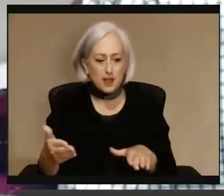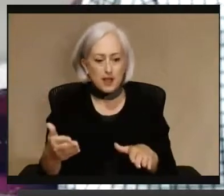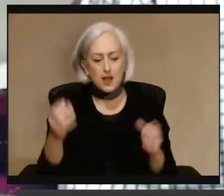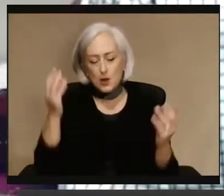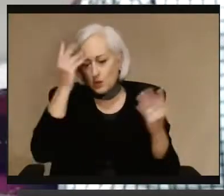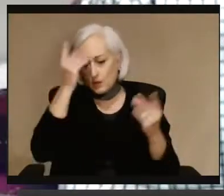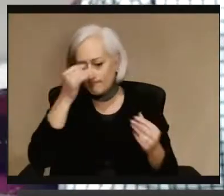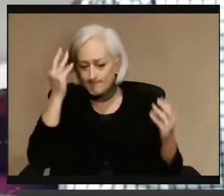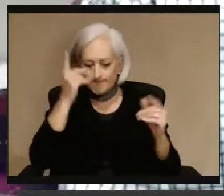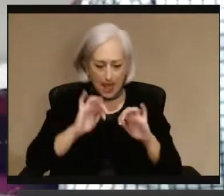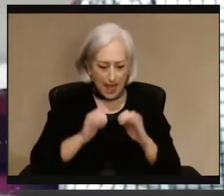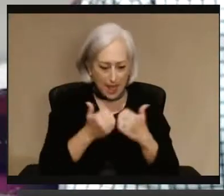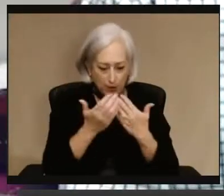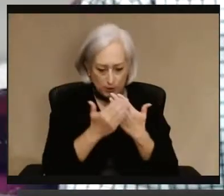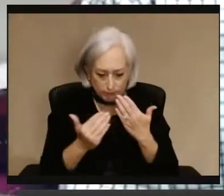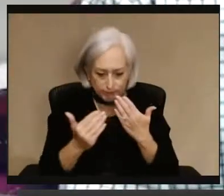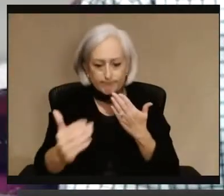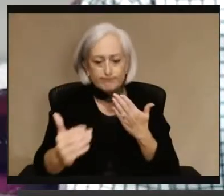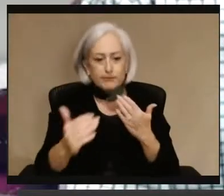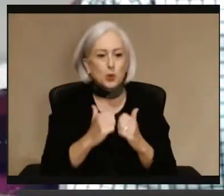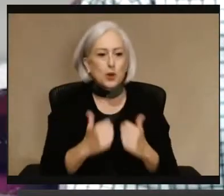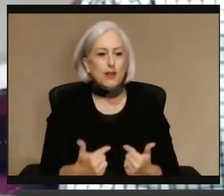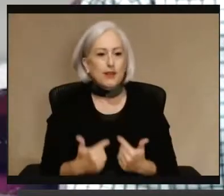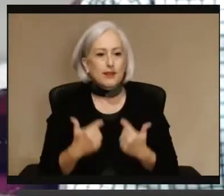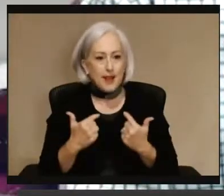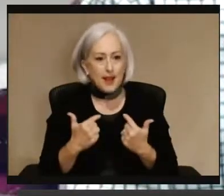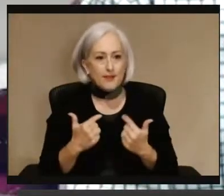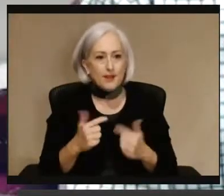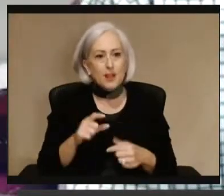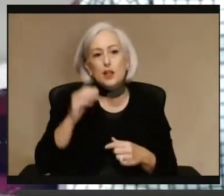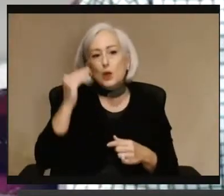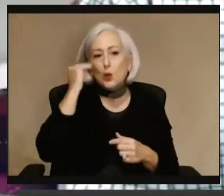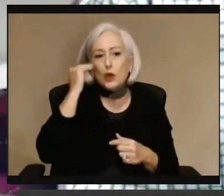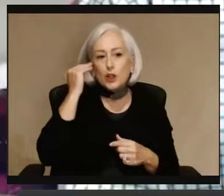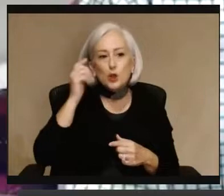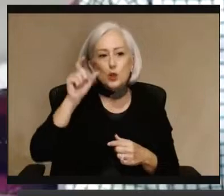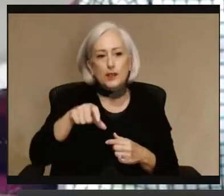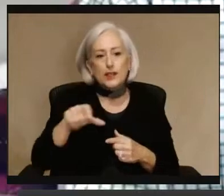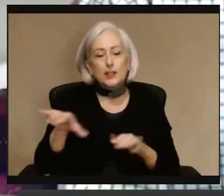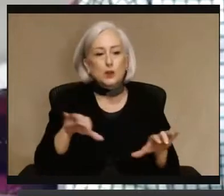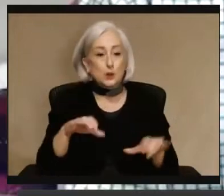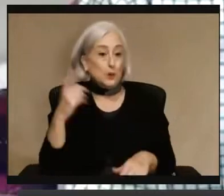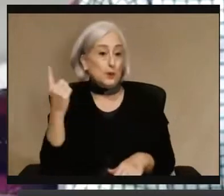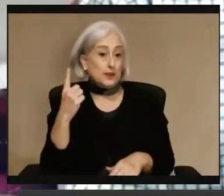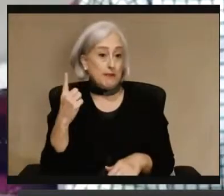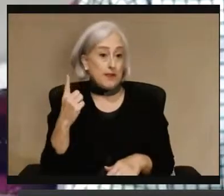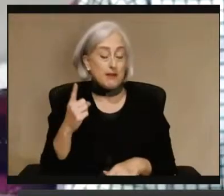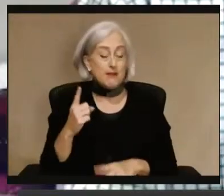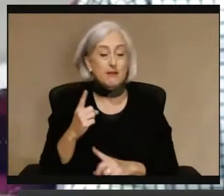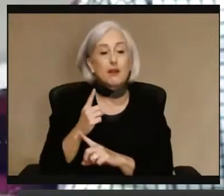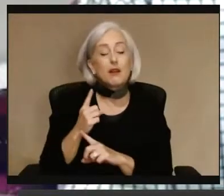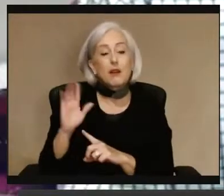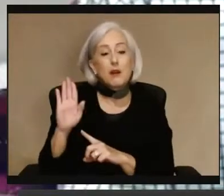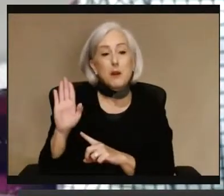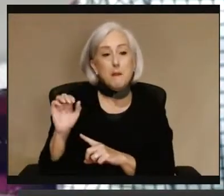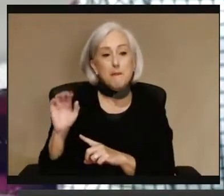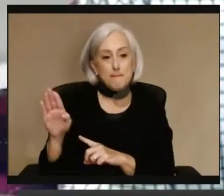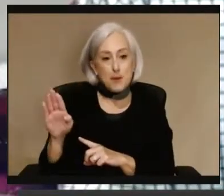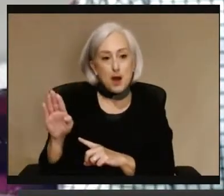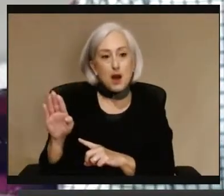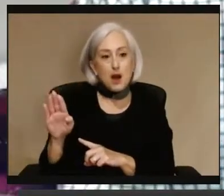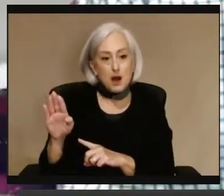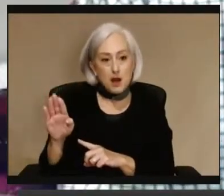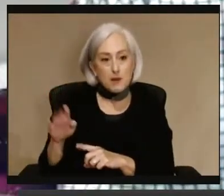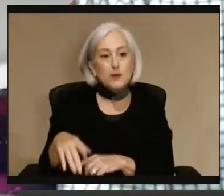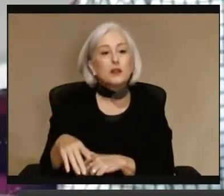life. And we knew we had to do something. And actually it was Bob a few weeks after Carl passed away that he